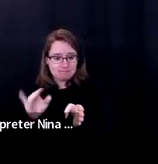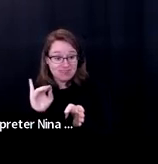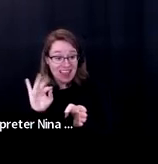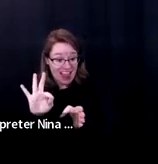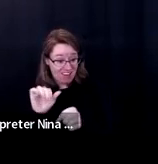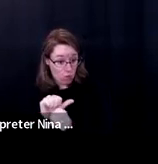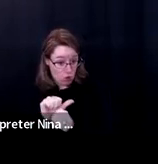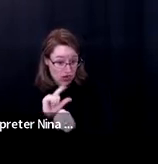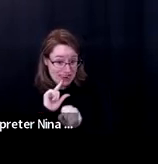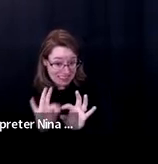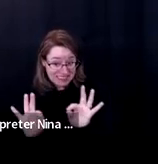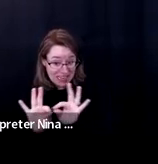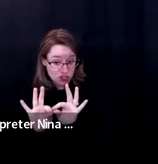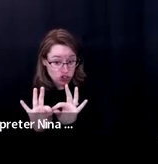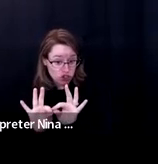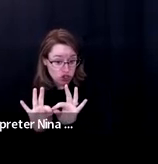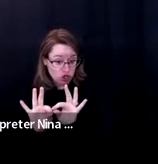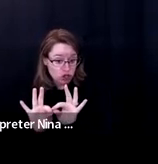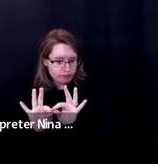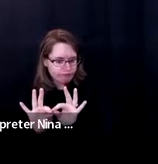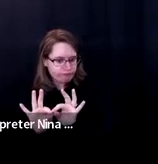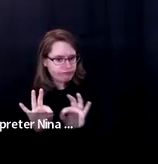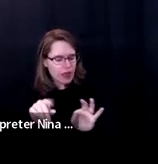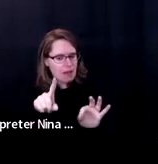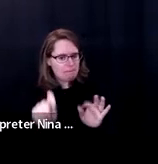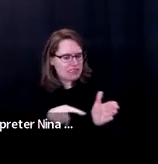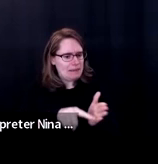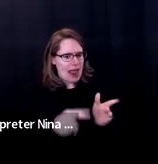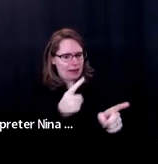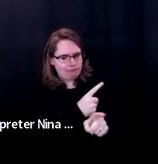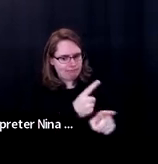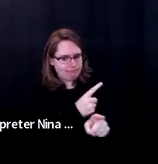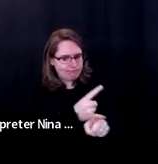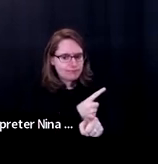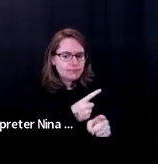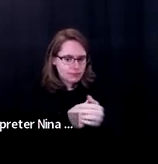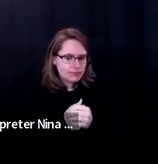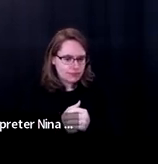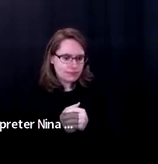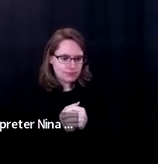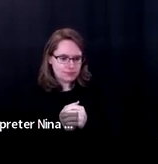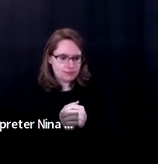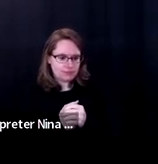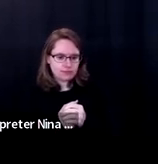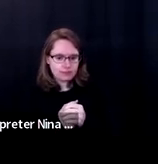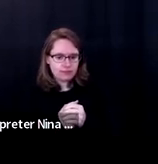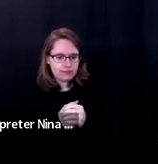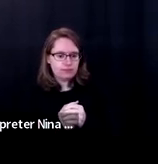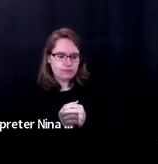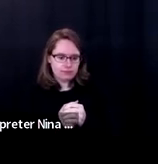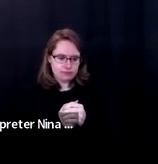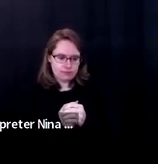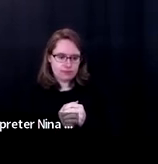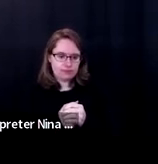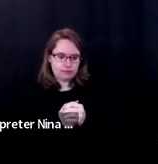is essential, then it is critical that those jobs individually and collectively